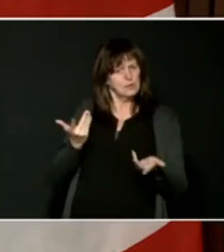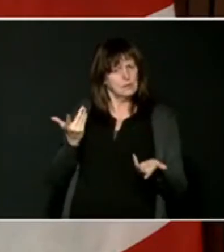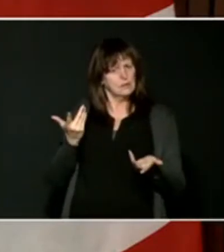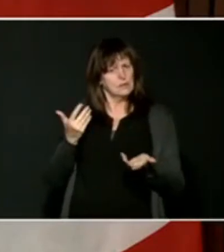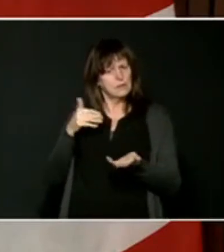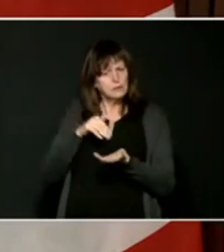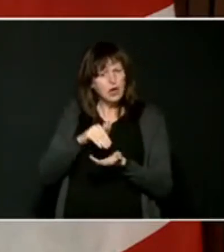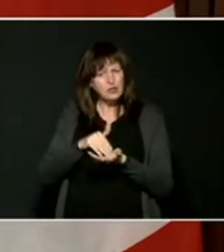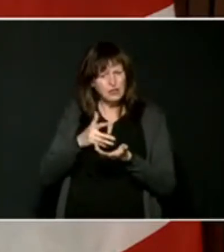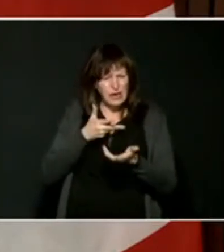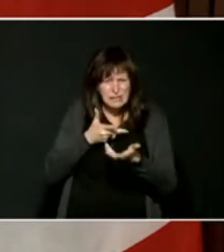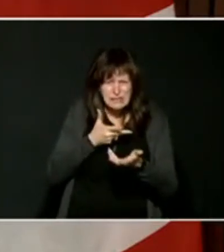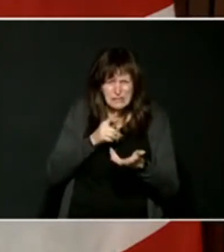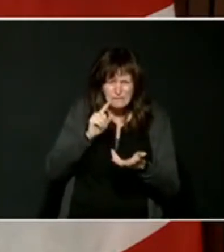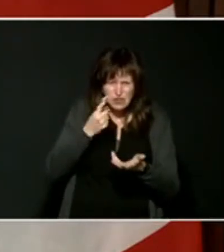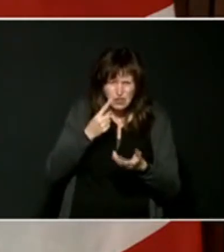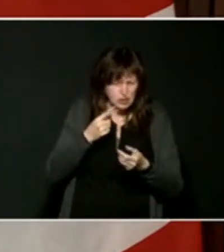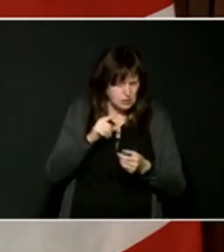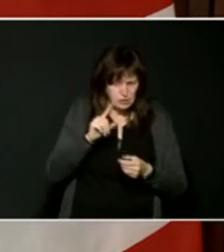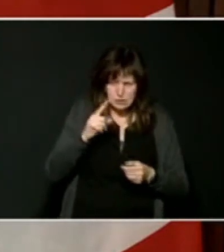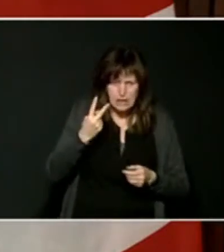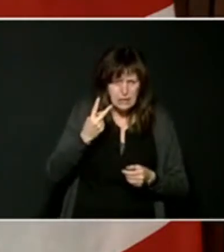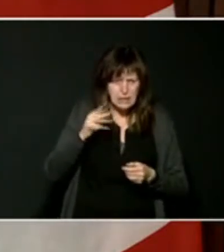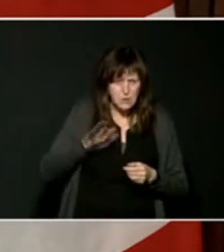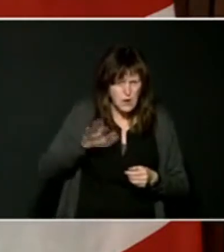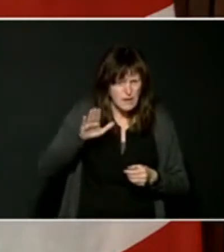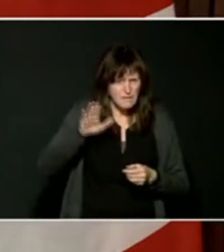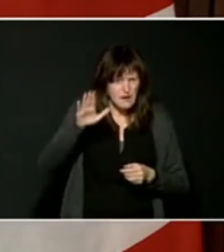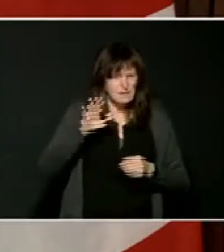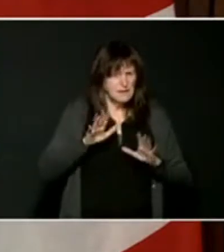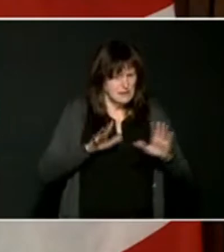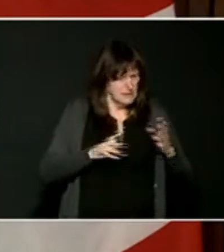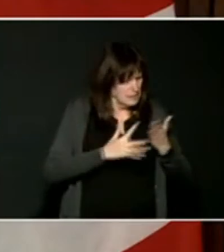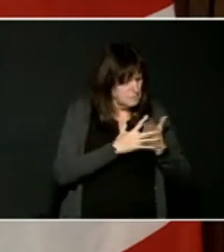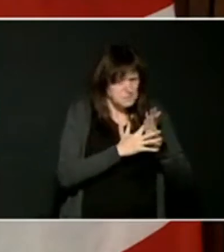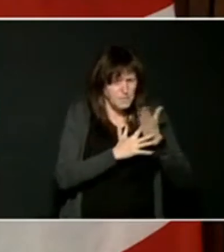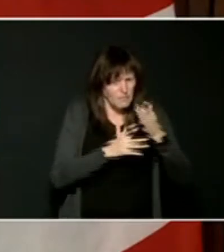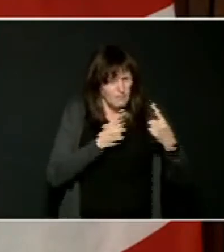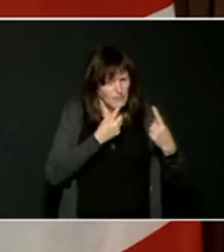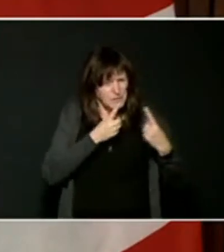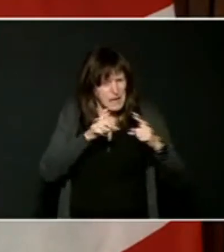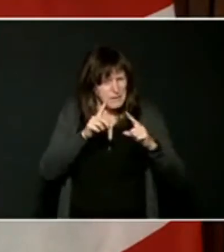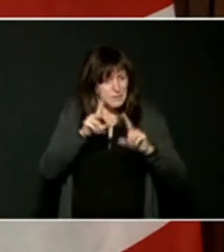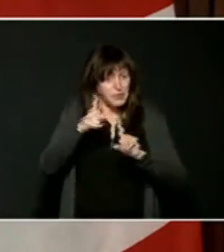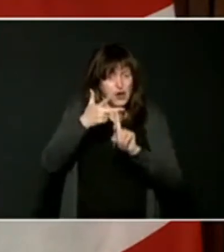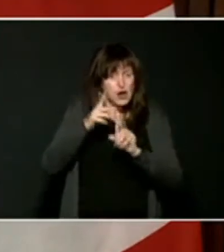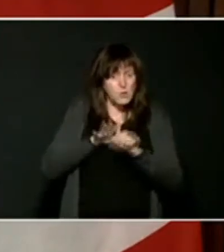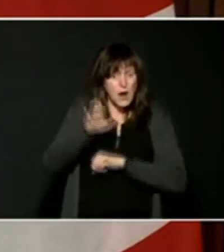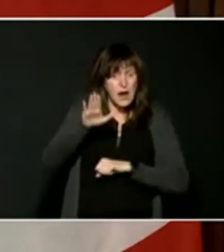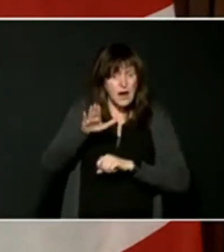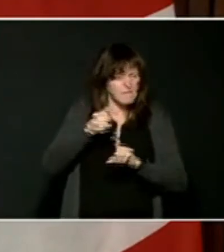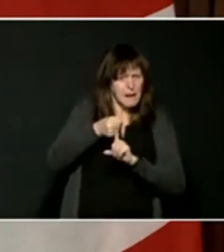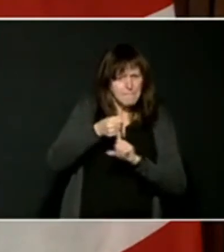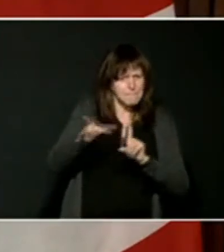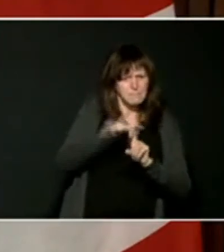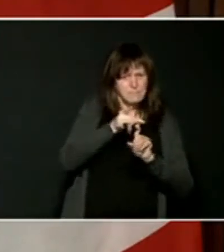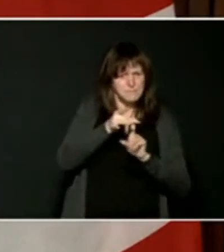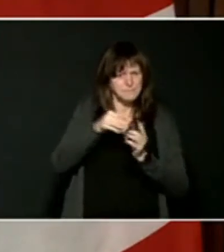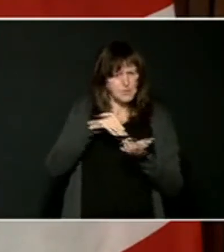told us very clearly that even at the worst of these times, he hadn't seen this many young, otherwise healthy people fighting for their lives against